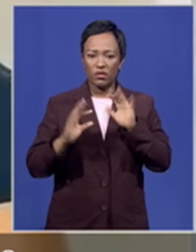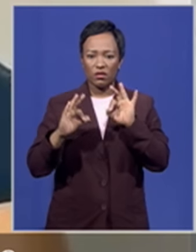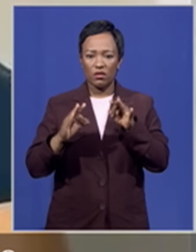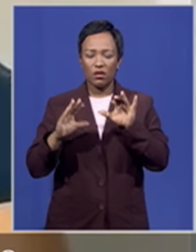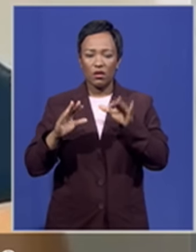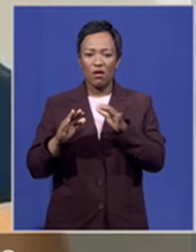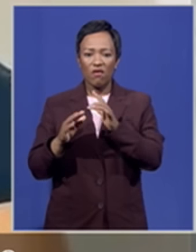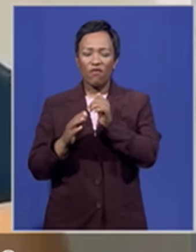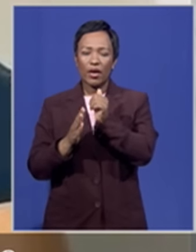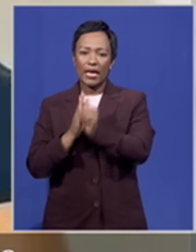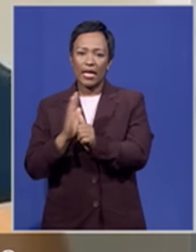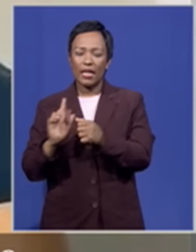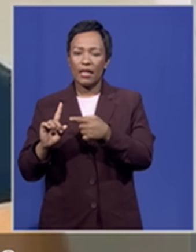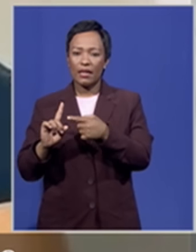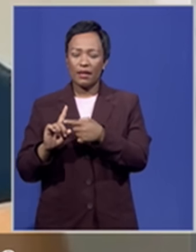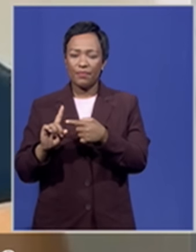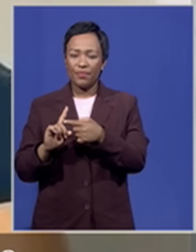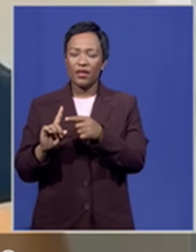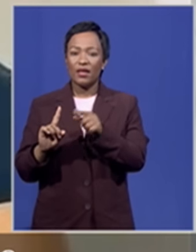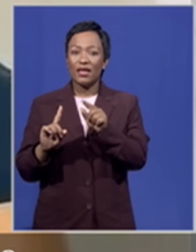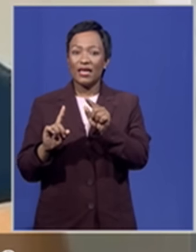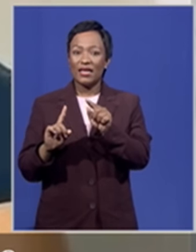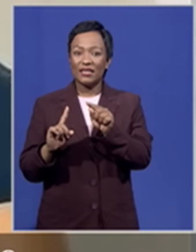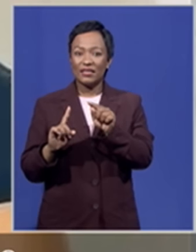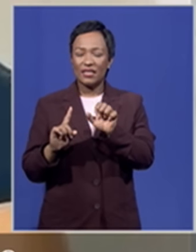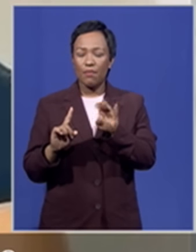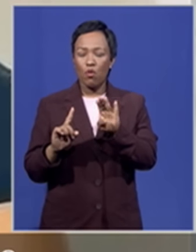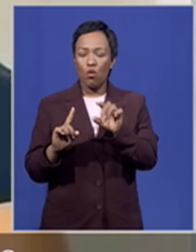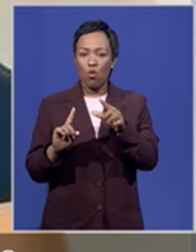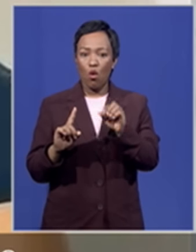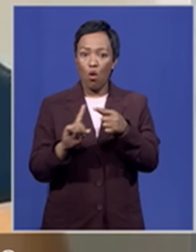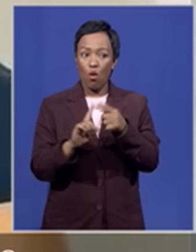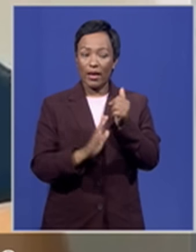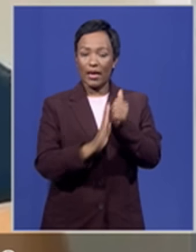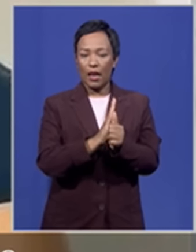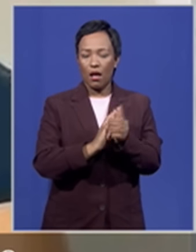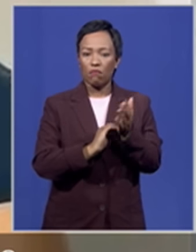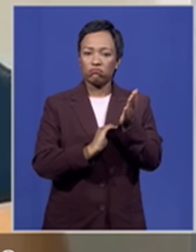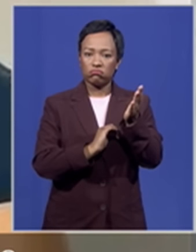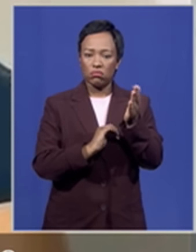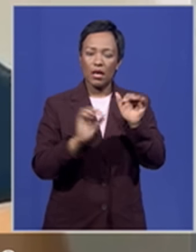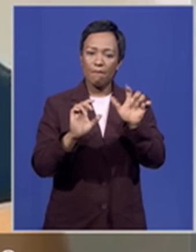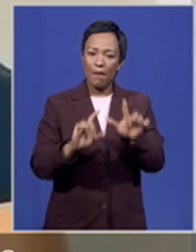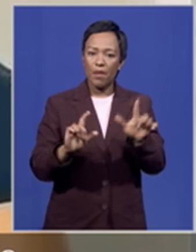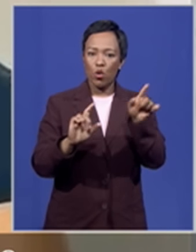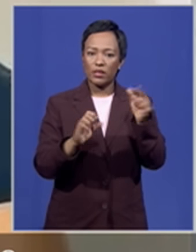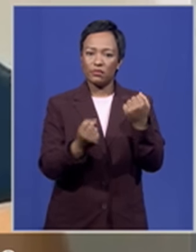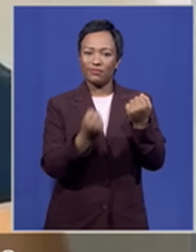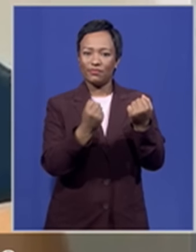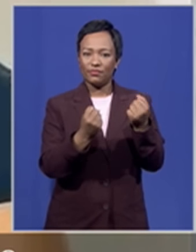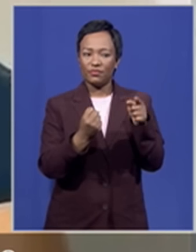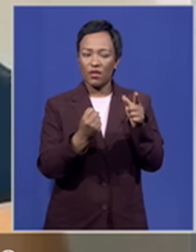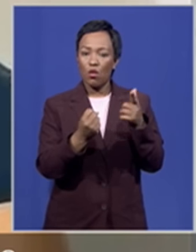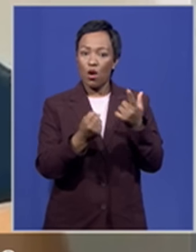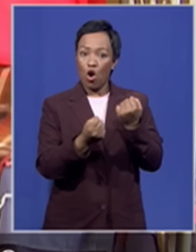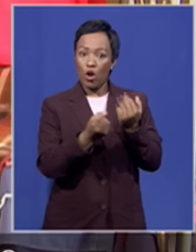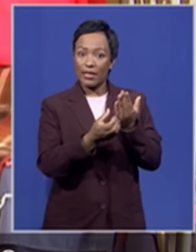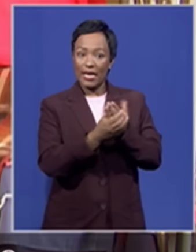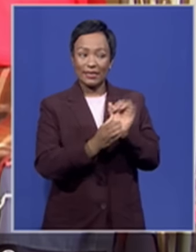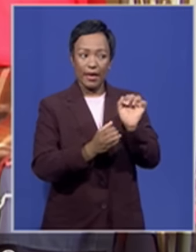Tebogo Monisi wa mengwaga e 36 o tšweletše pele ga kgorotsheko ya masterata wa Mamelodi fao molato wa gagwe o